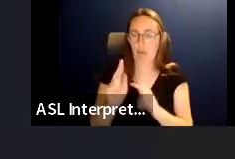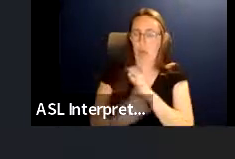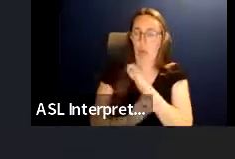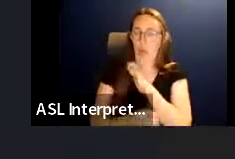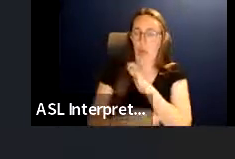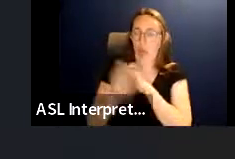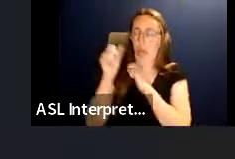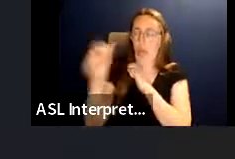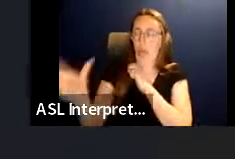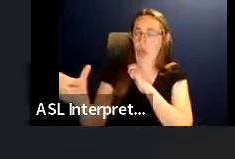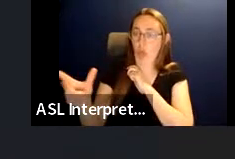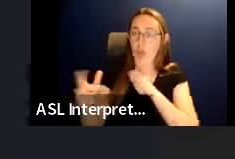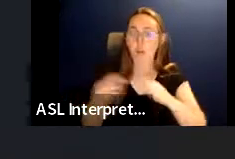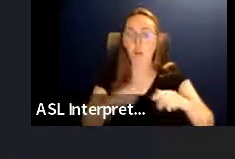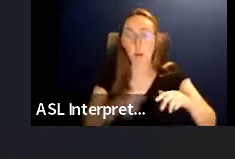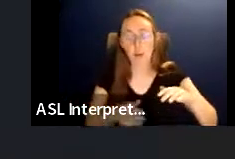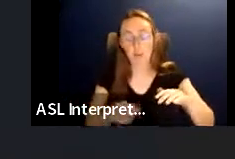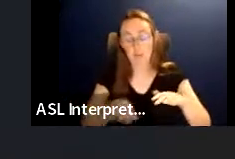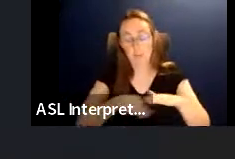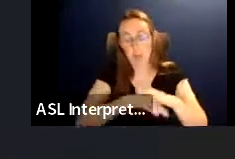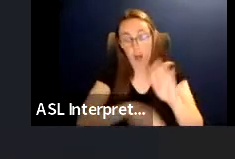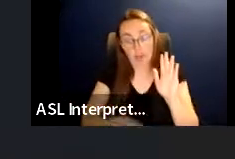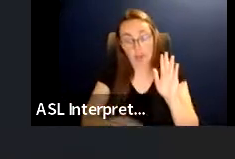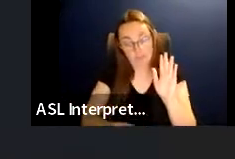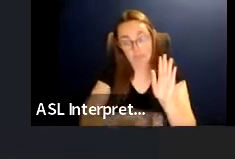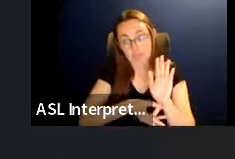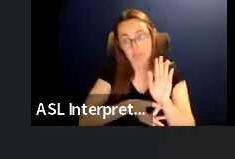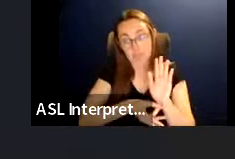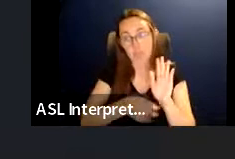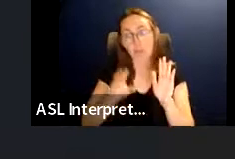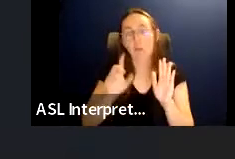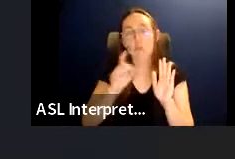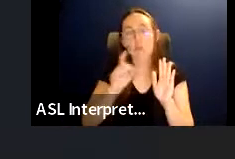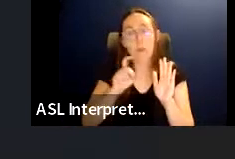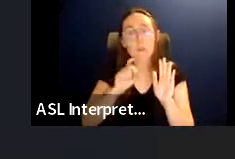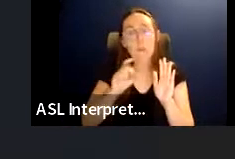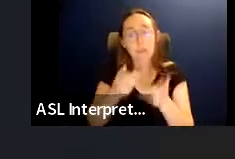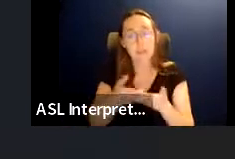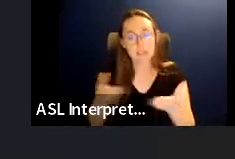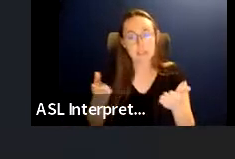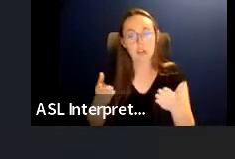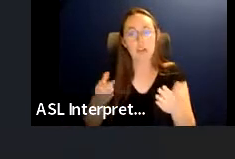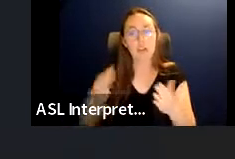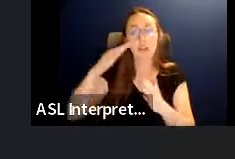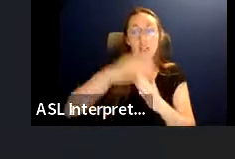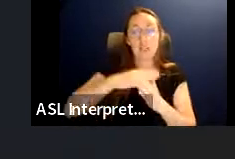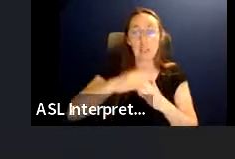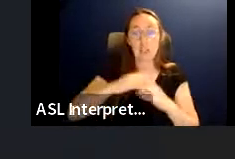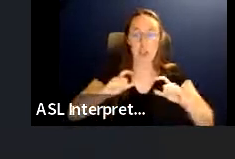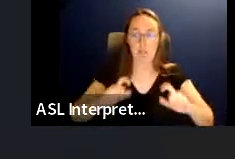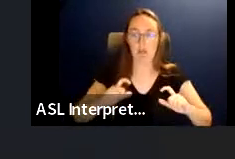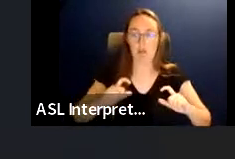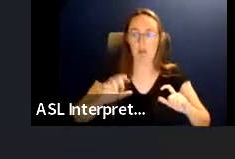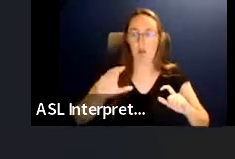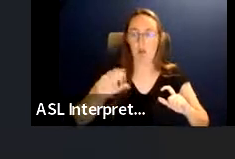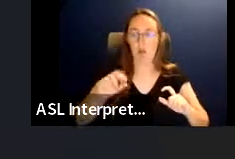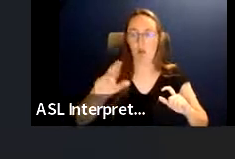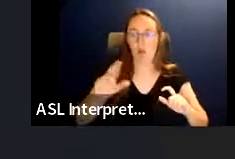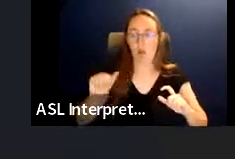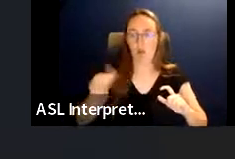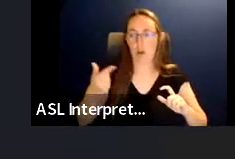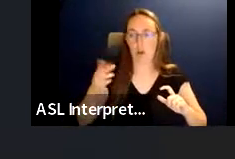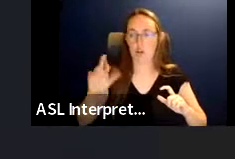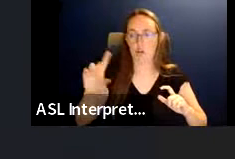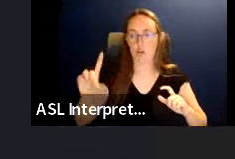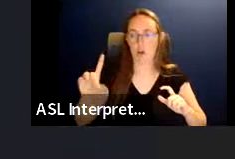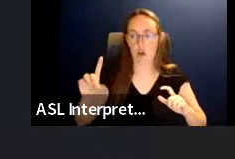bottom, so it grips onto the surface. And then I add corner guard strips on the top with the VHB tape. And I can